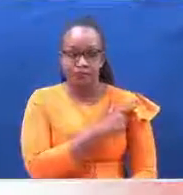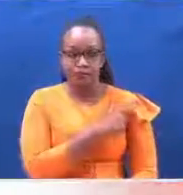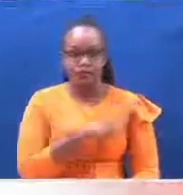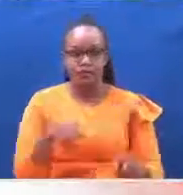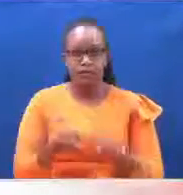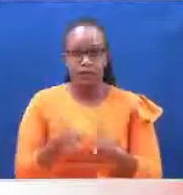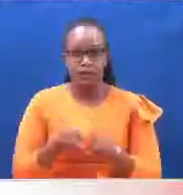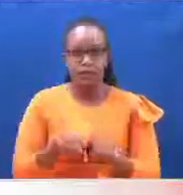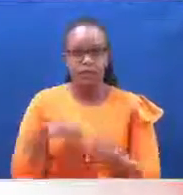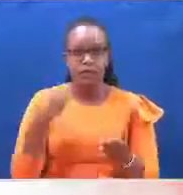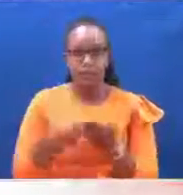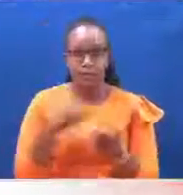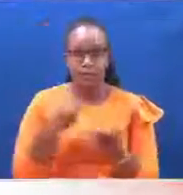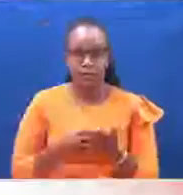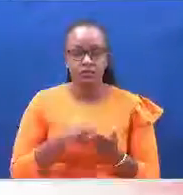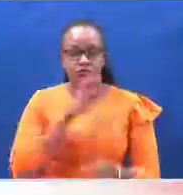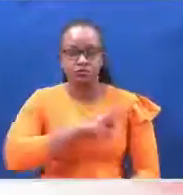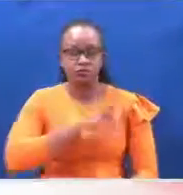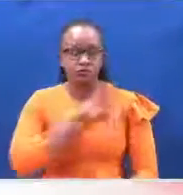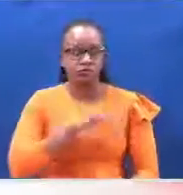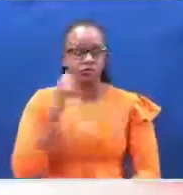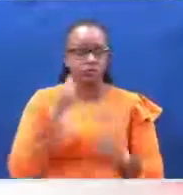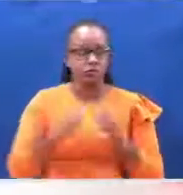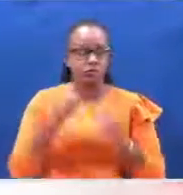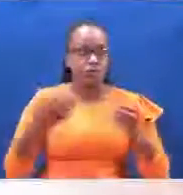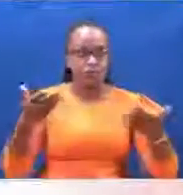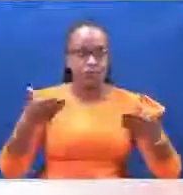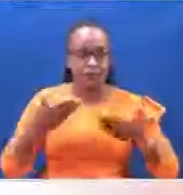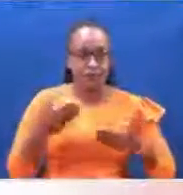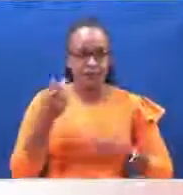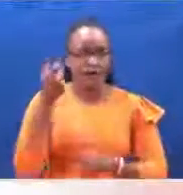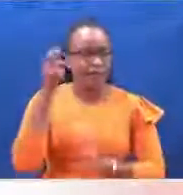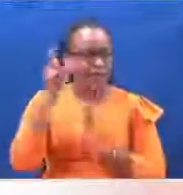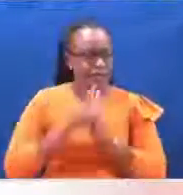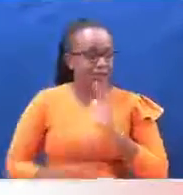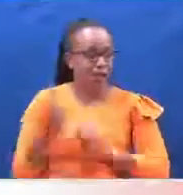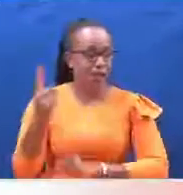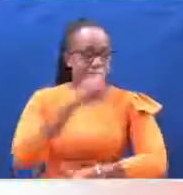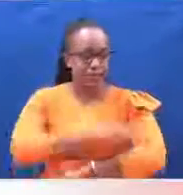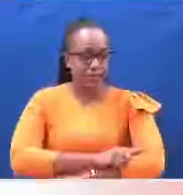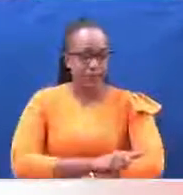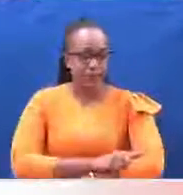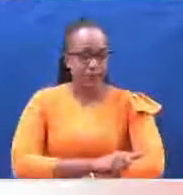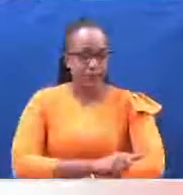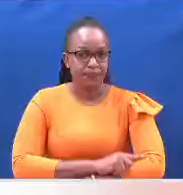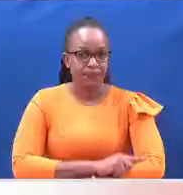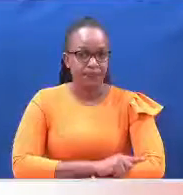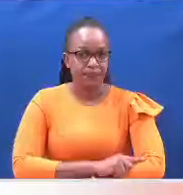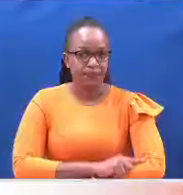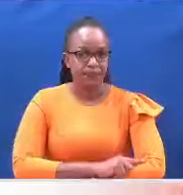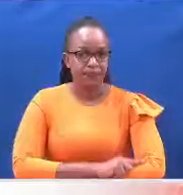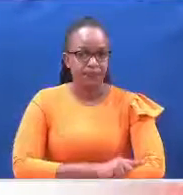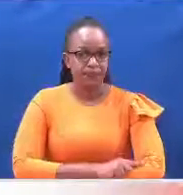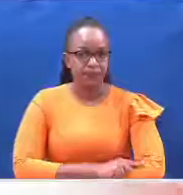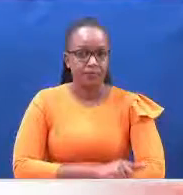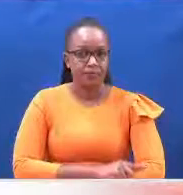earners who survive on less than a dollar a day and live mostly in slums and middle-income estates.